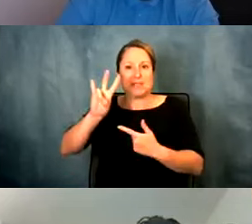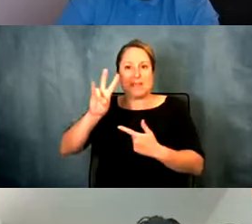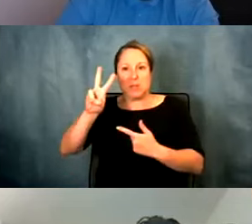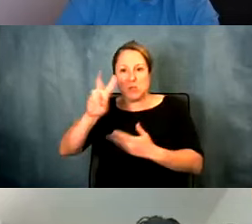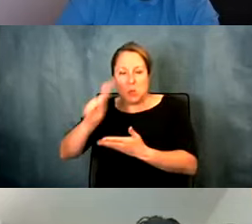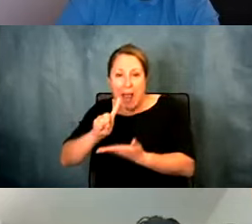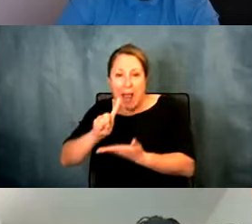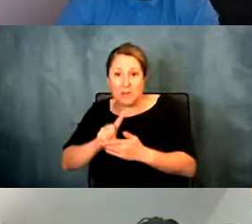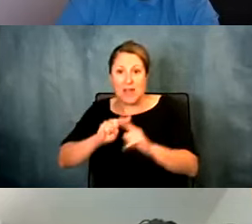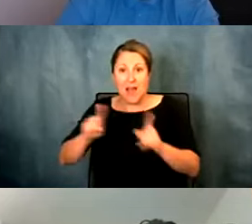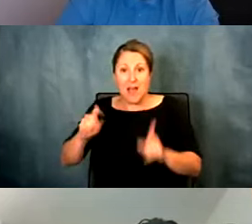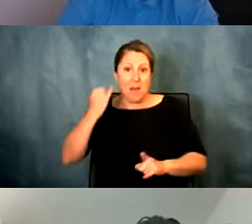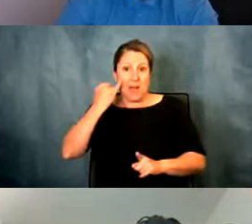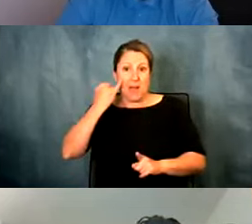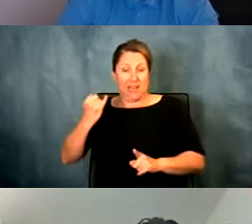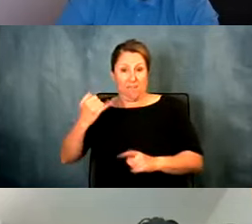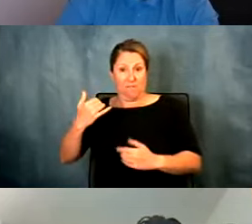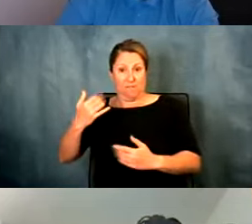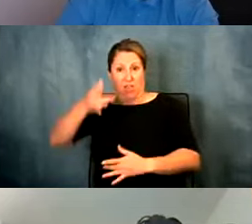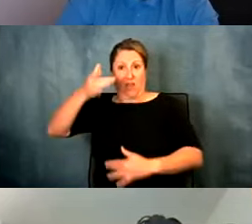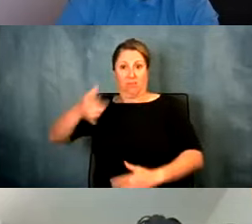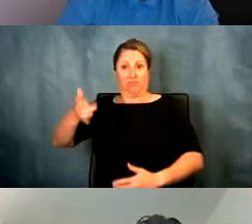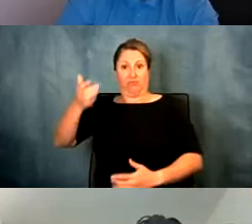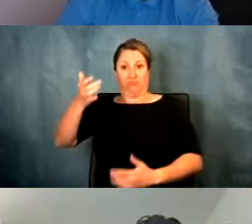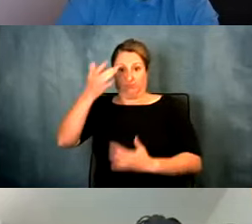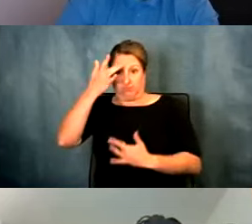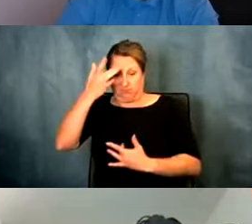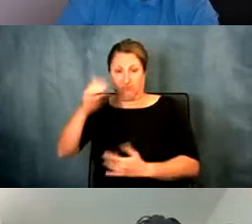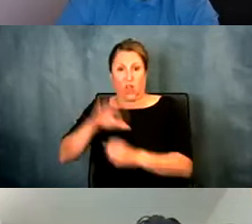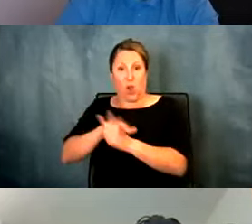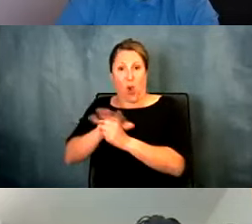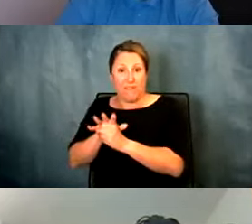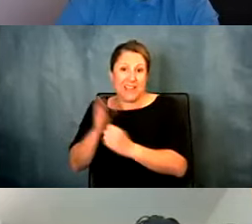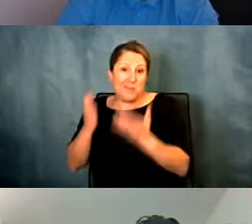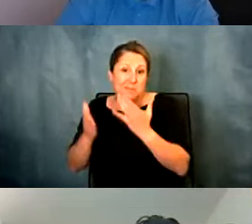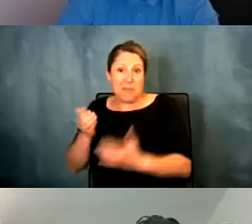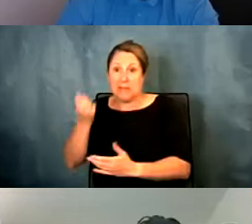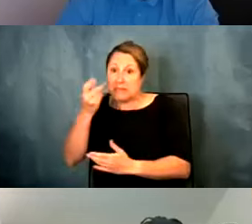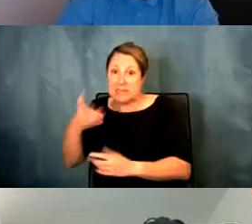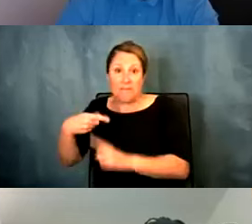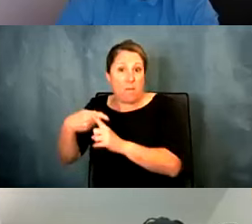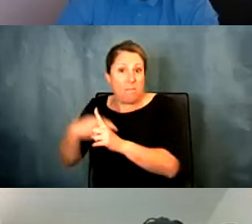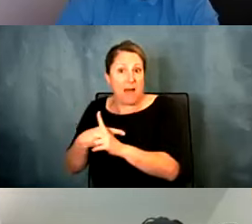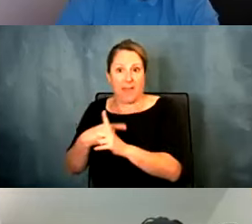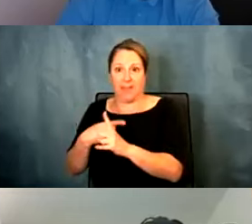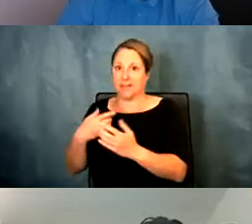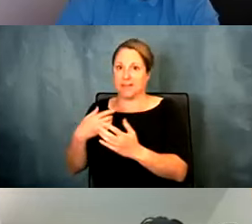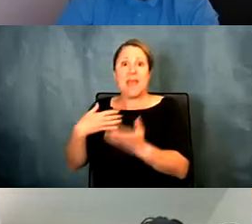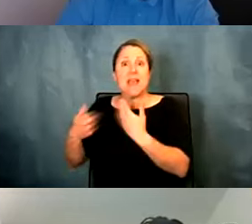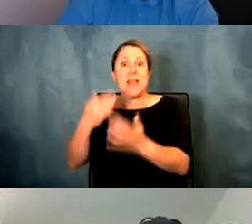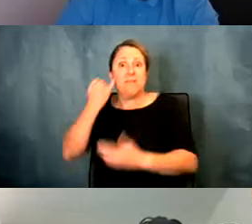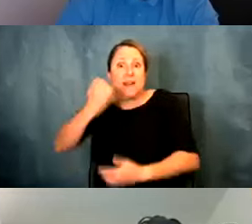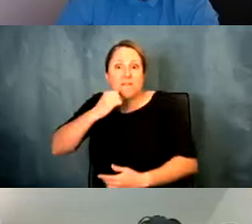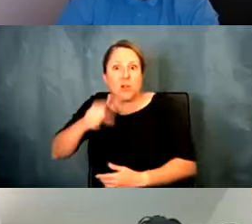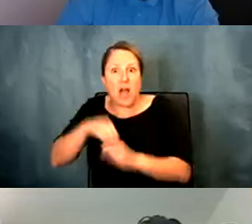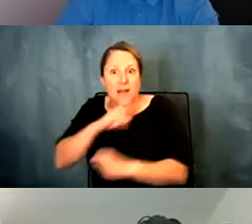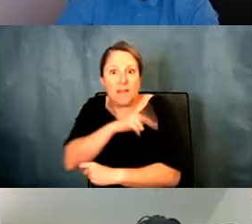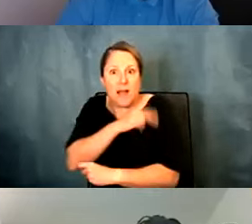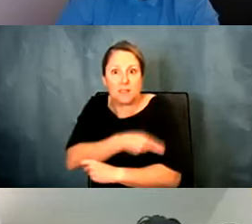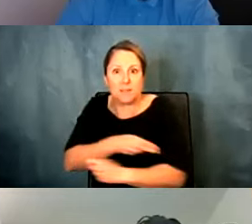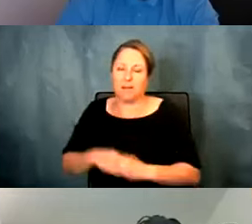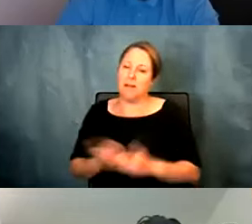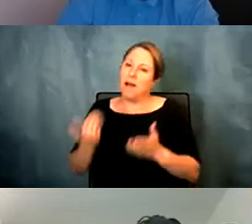never hospitalized, like we were talking about earlier. Again, 2021 is not 2020. This virus